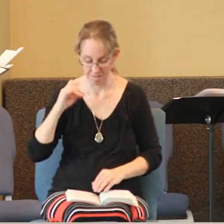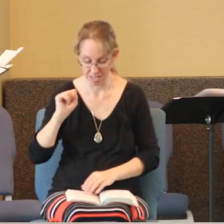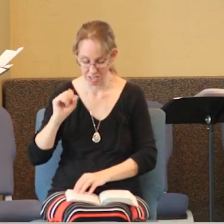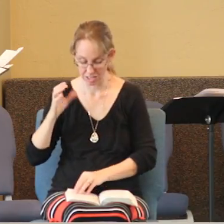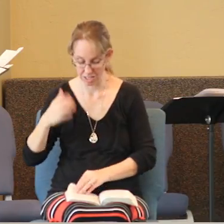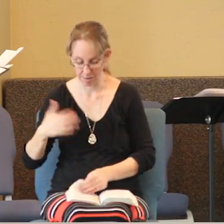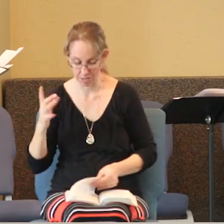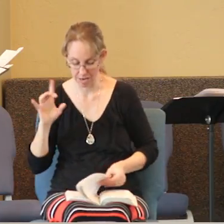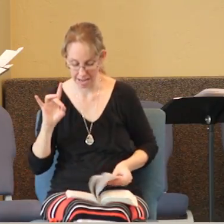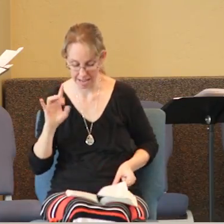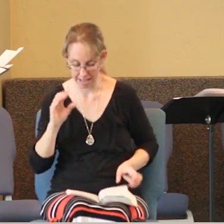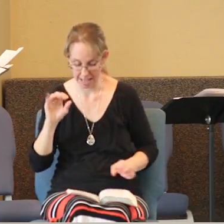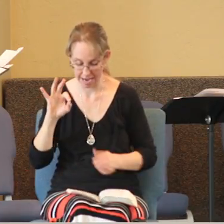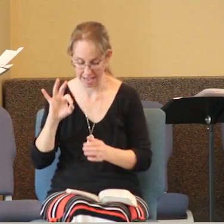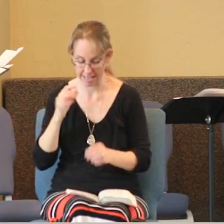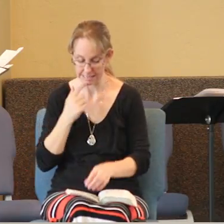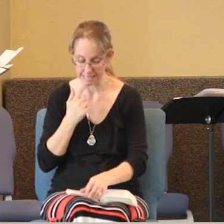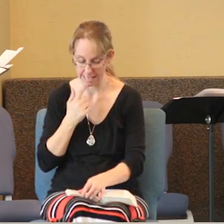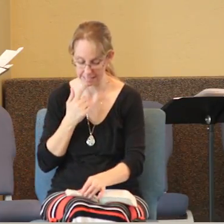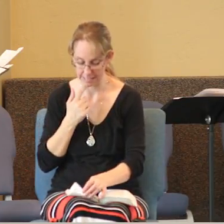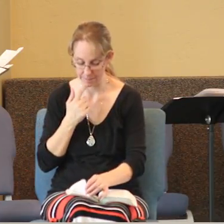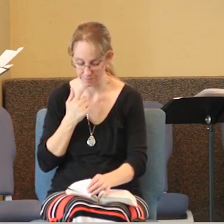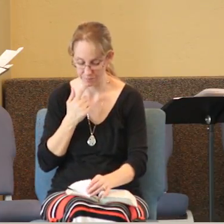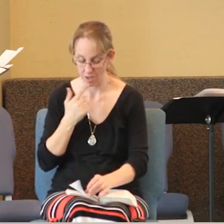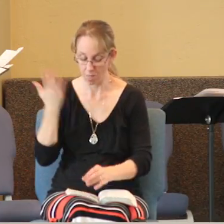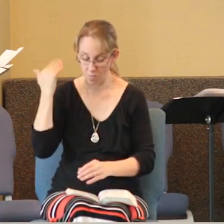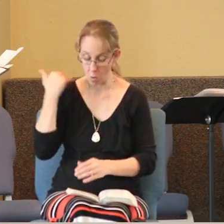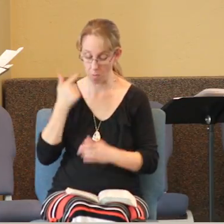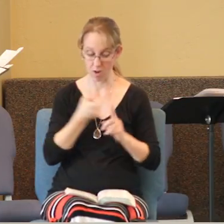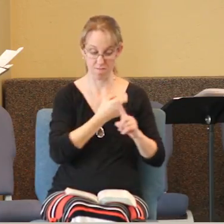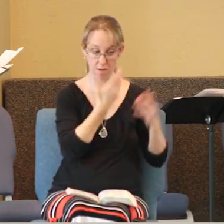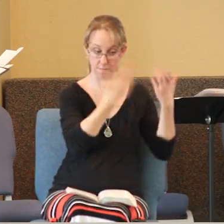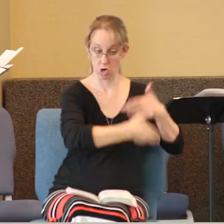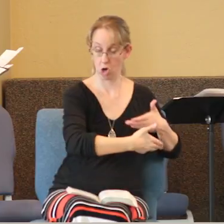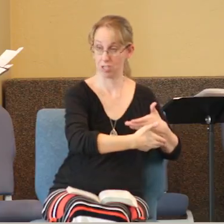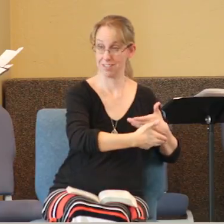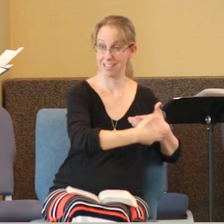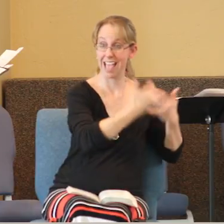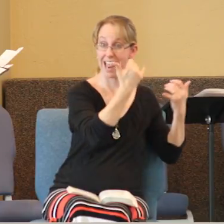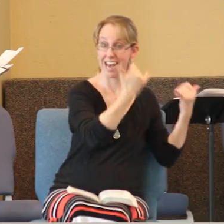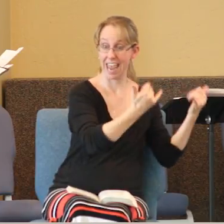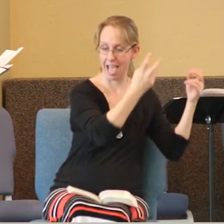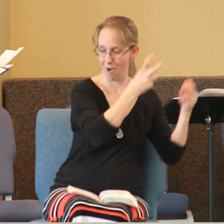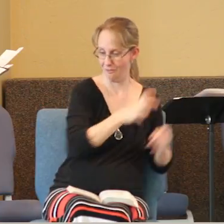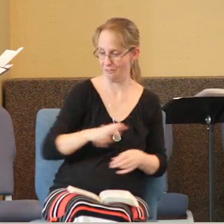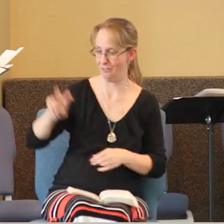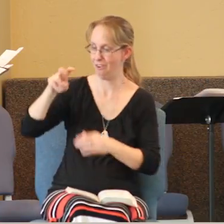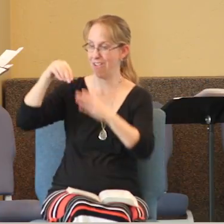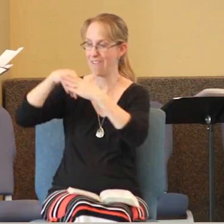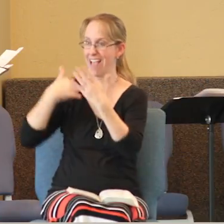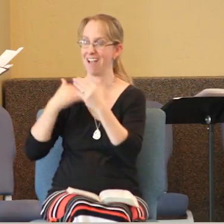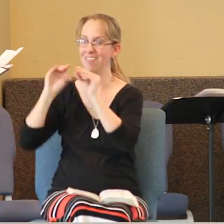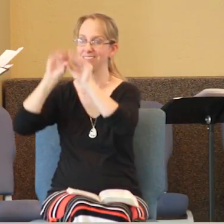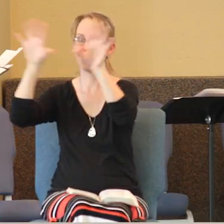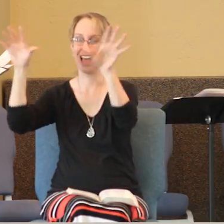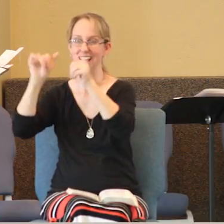Ephesians 5, 8, and 9 says, for you were formerly darkness, but now you are light in the